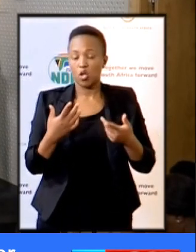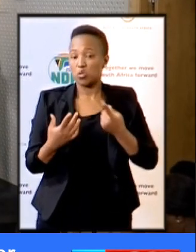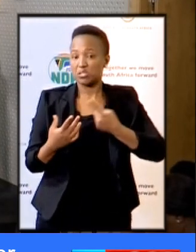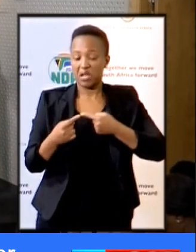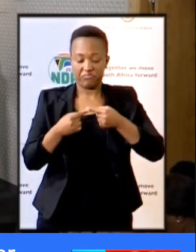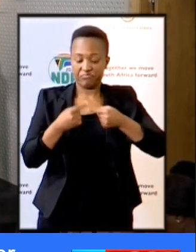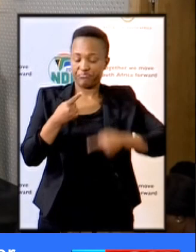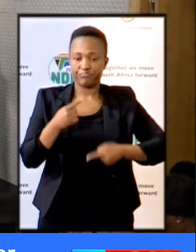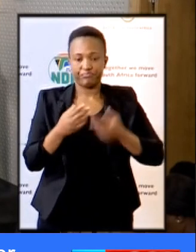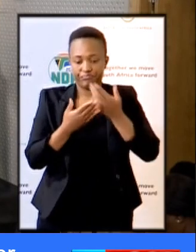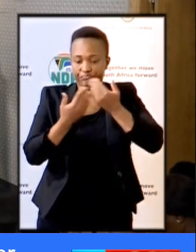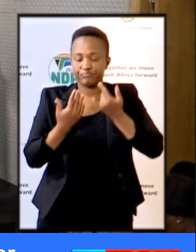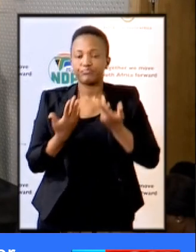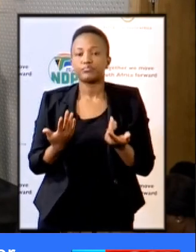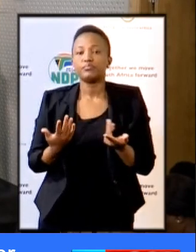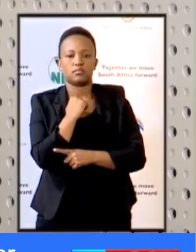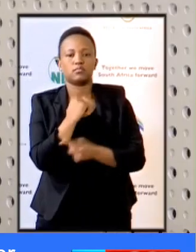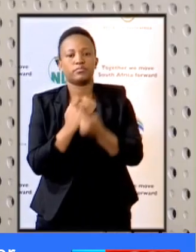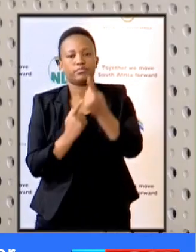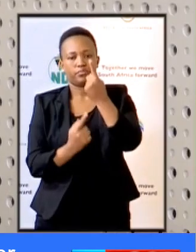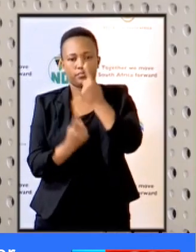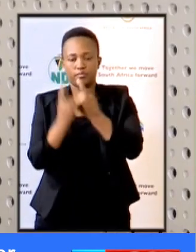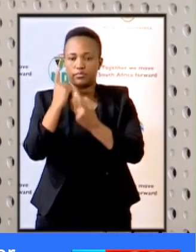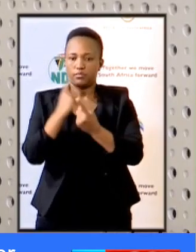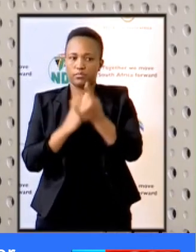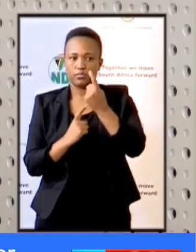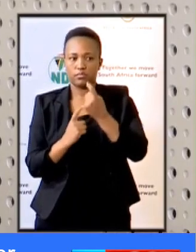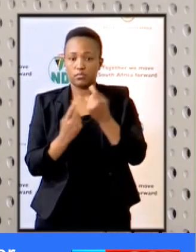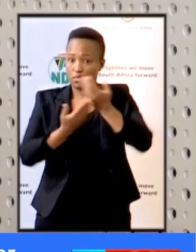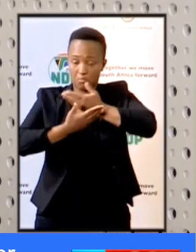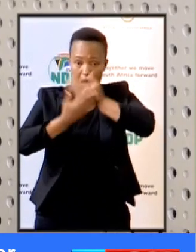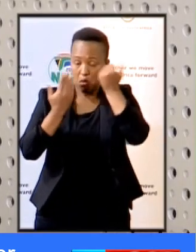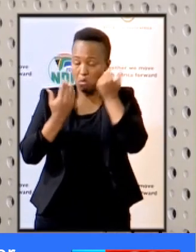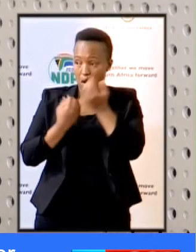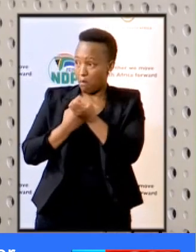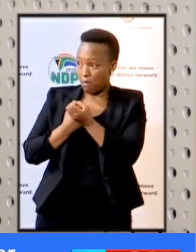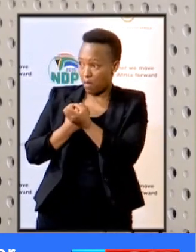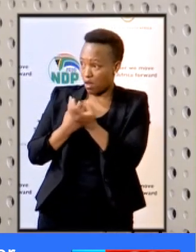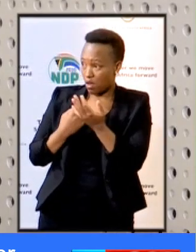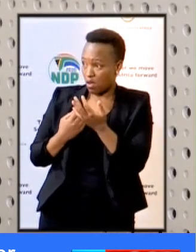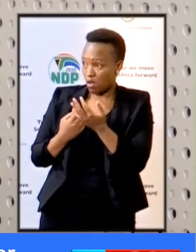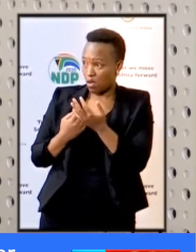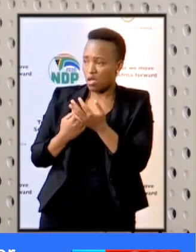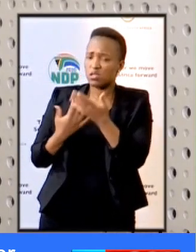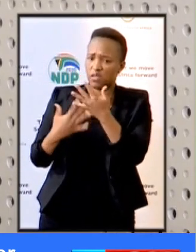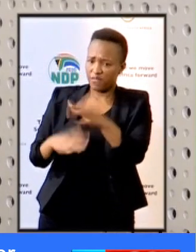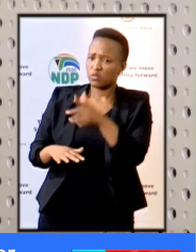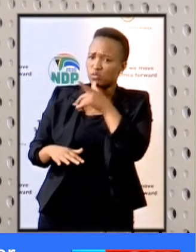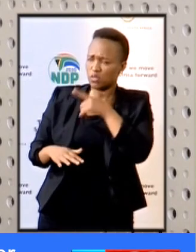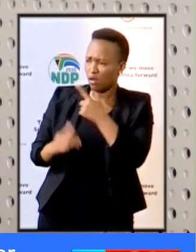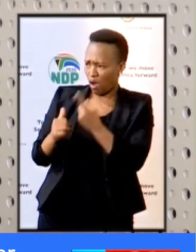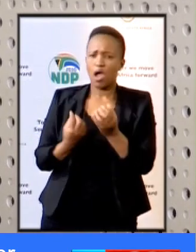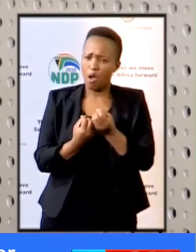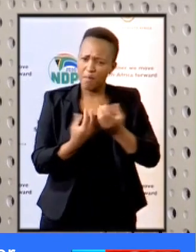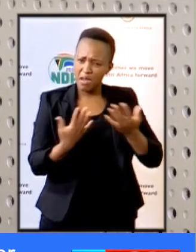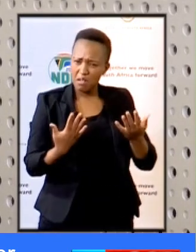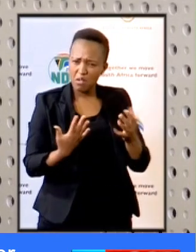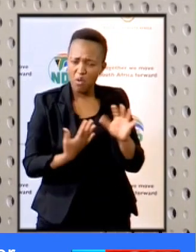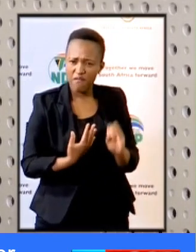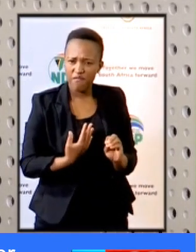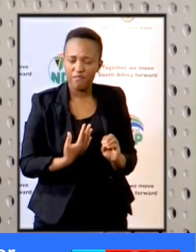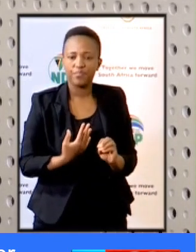time now that we are taking questions. I don't know how many you have. I'm told that you can. How many do we have then? We have